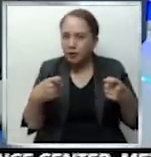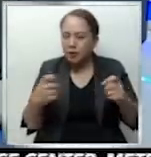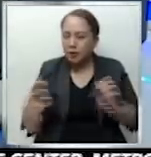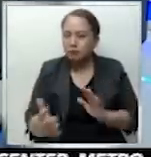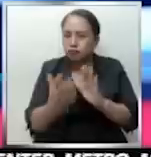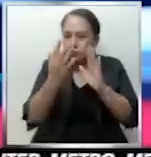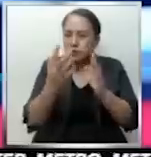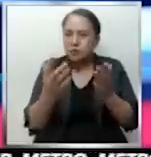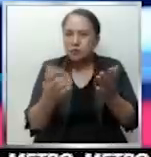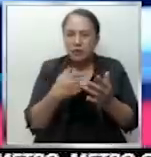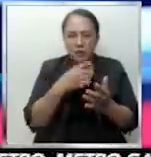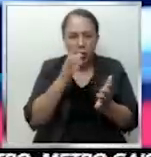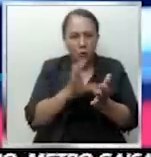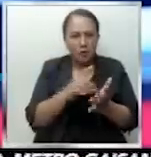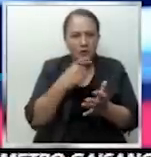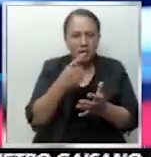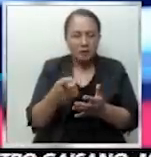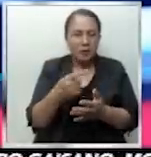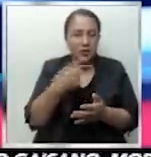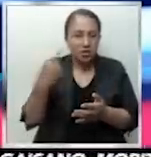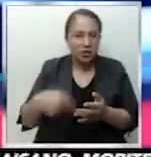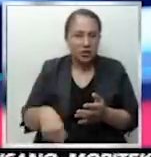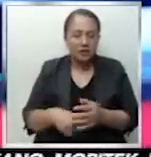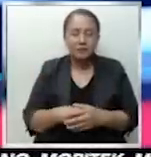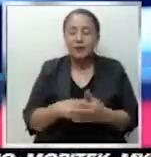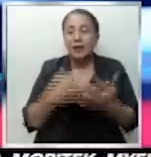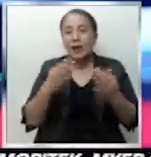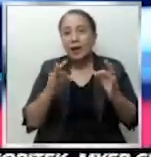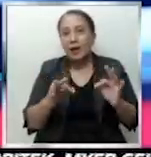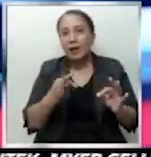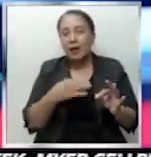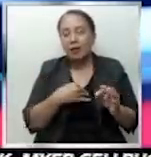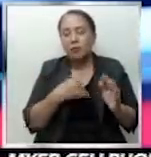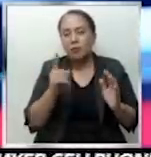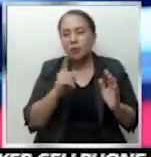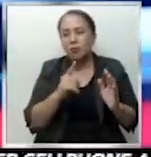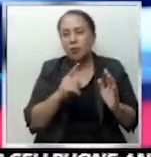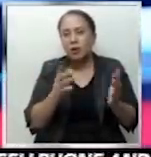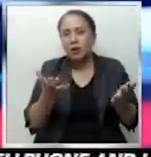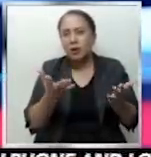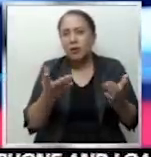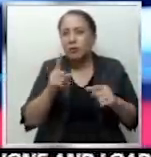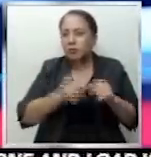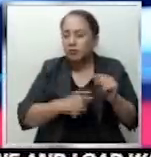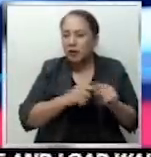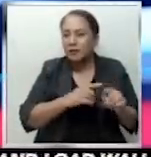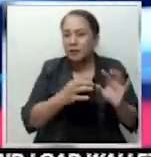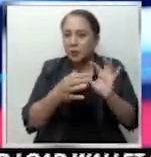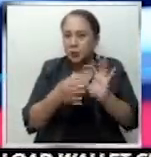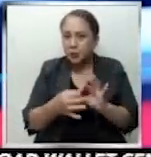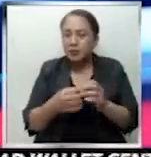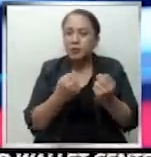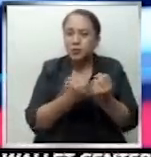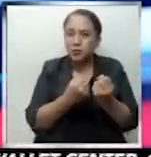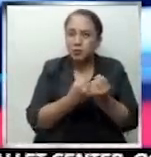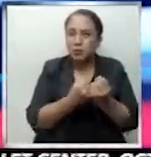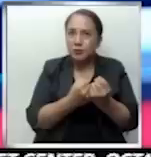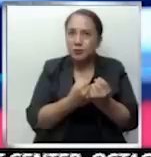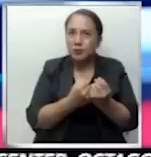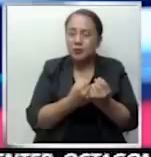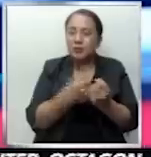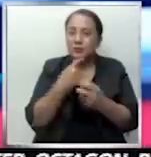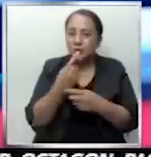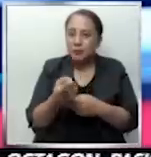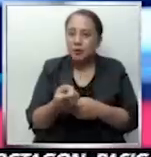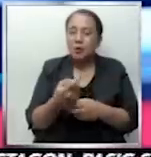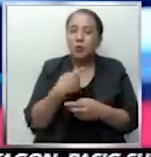to comment on those words? Who's lining up behind those statements? Where are the friends and allies that are supporting those statements? We stand